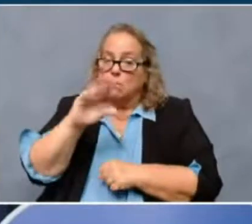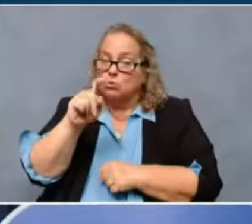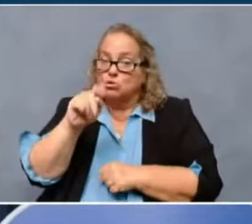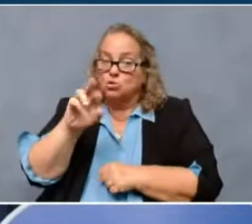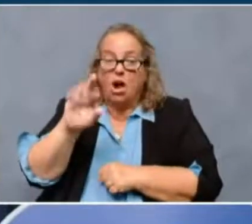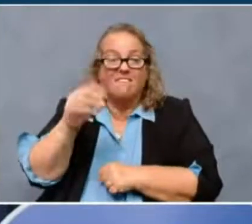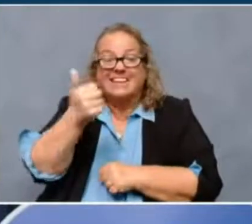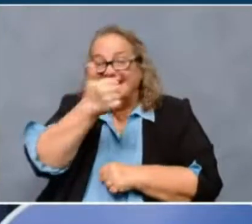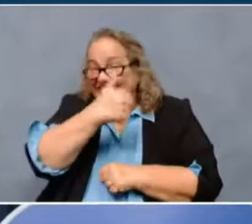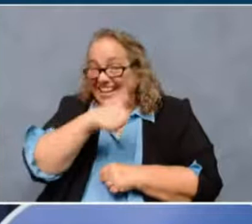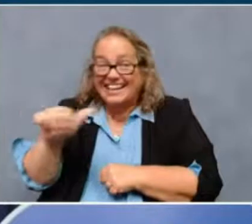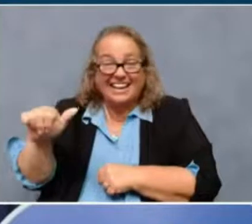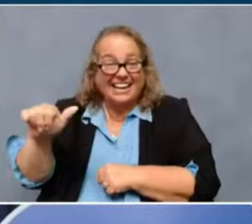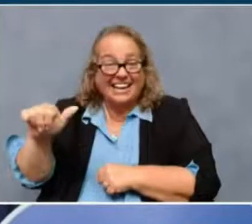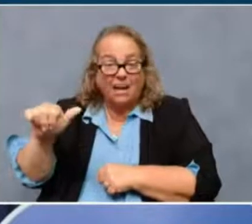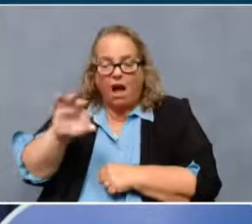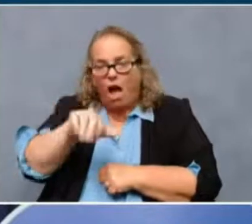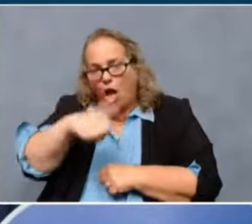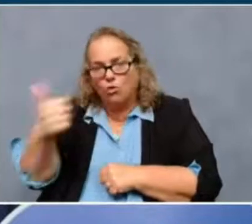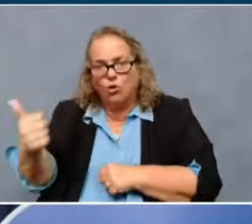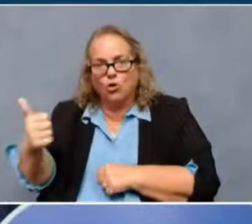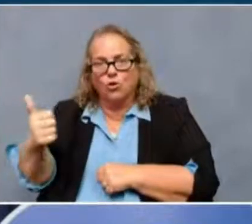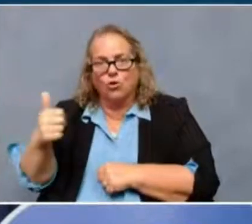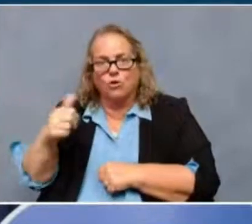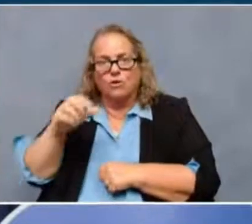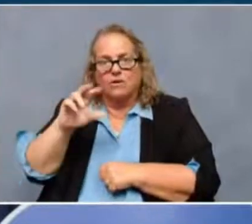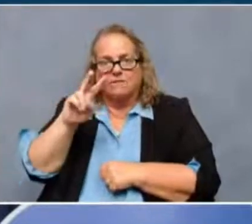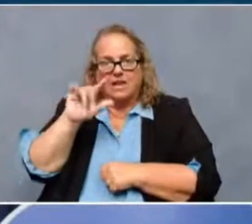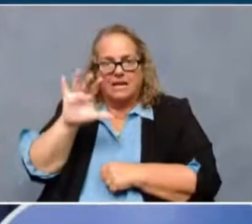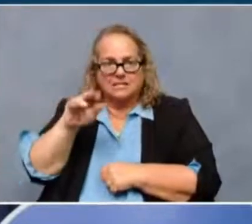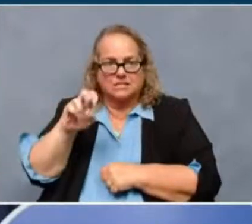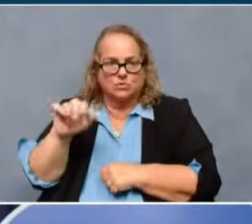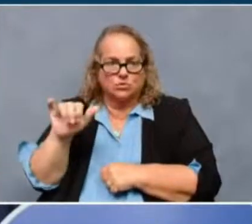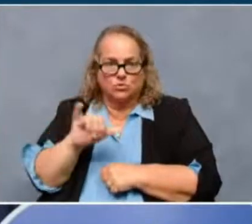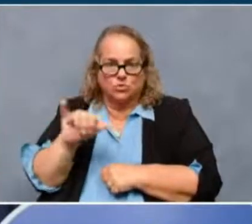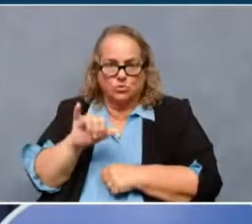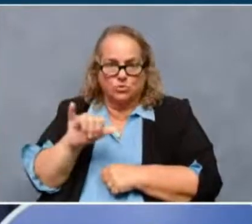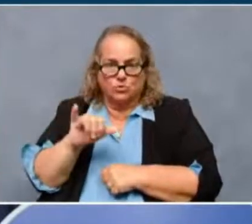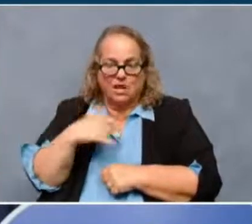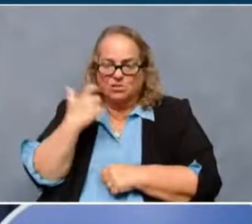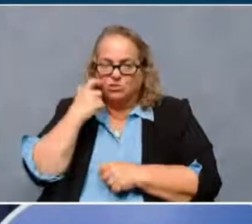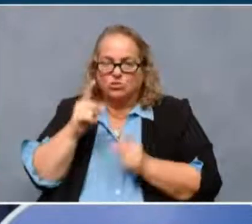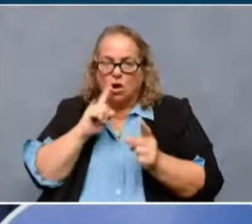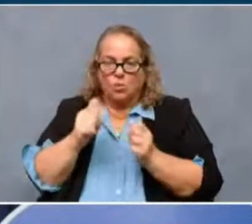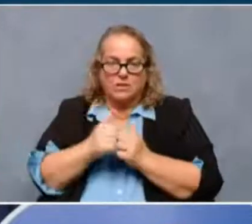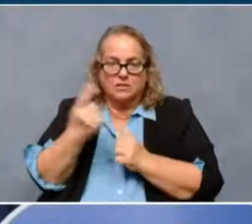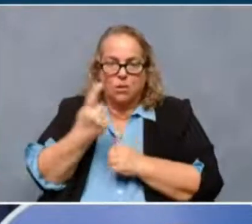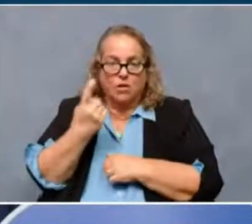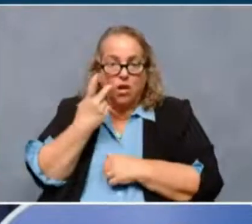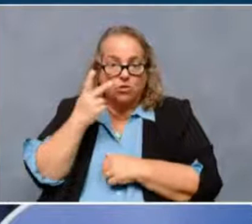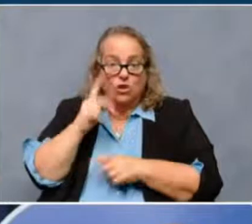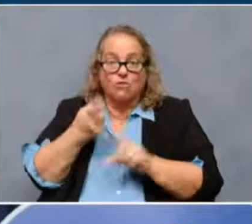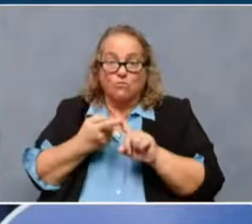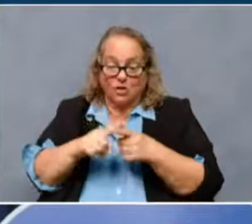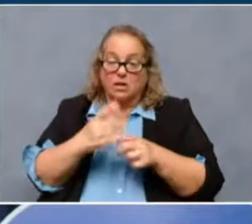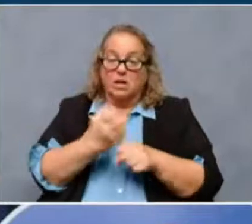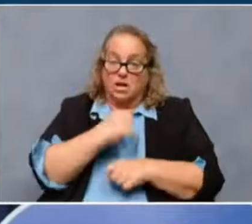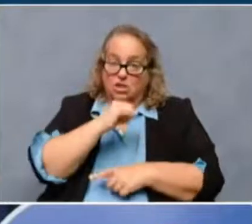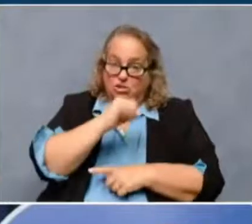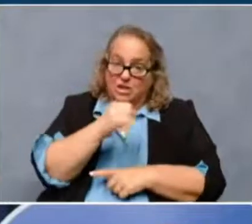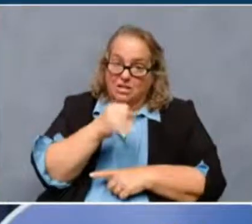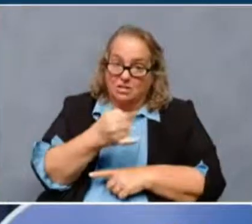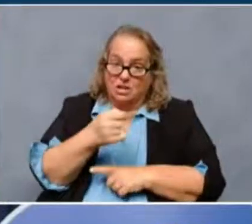the other vaccines too. Actually just talked to someone the other day who has a friend that got J&J and is going through a really